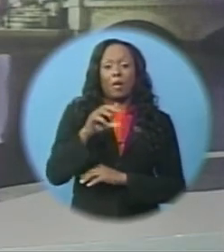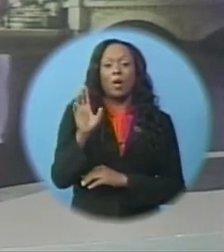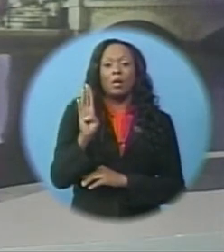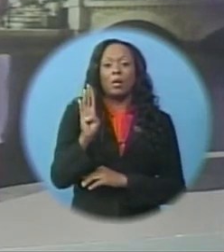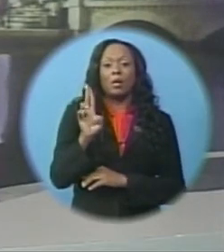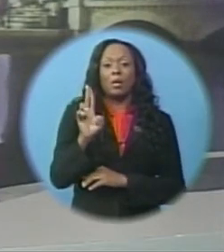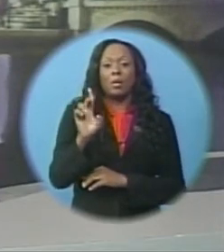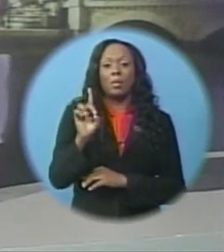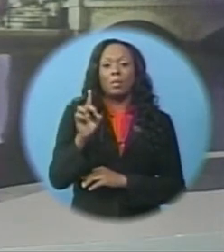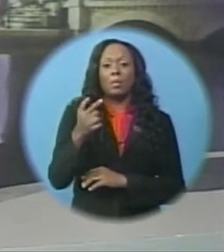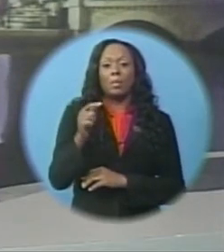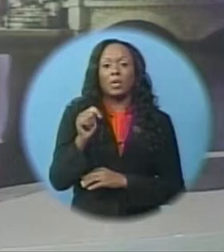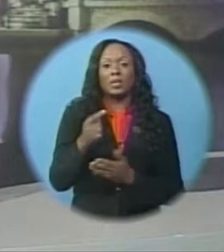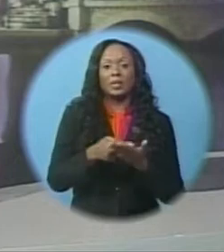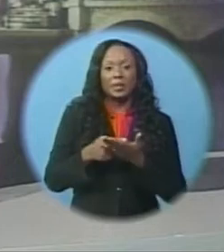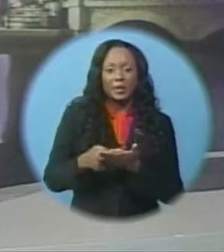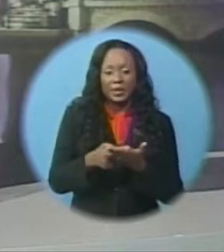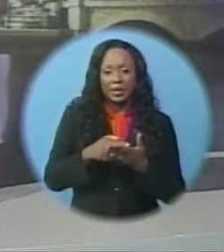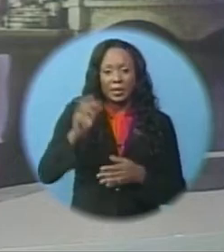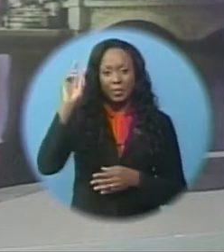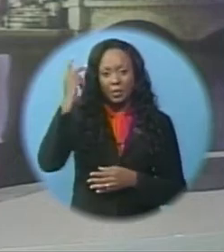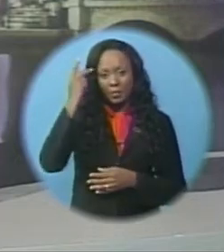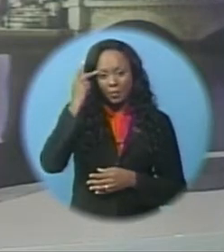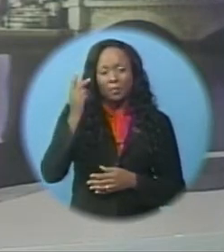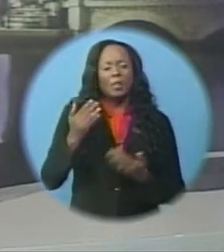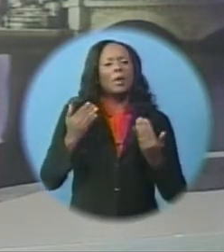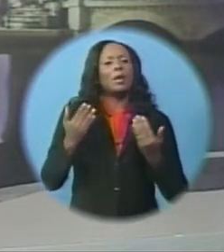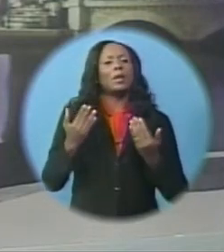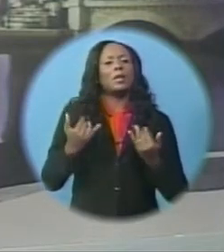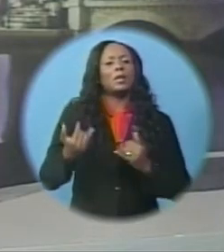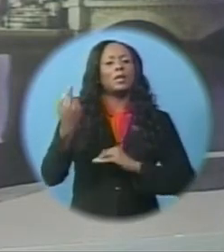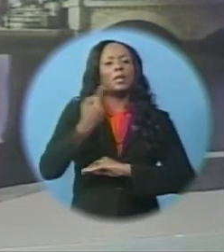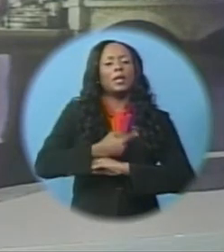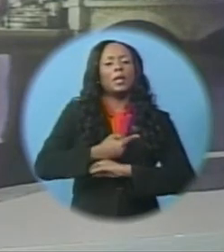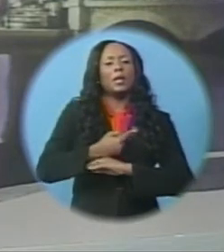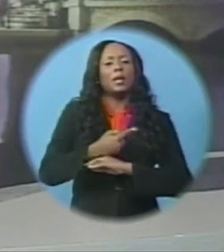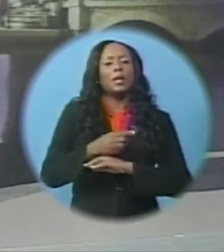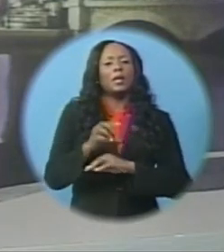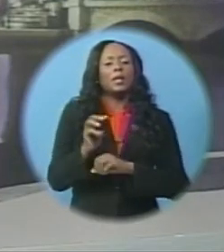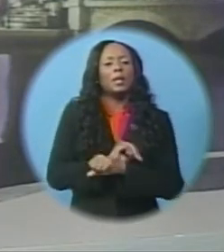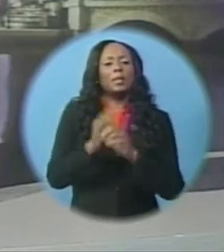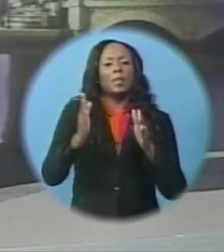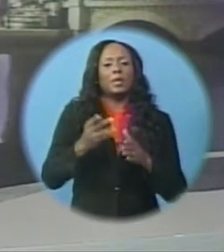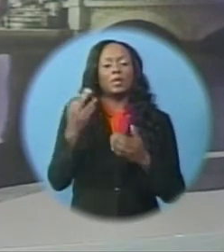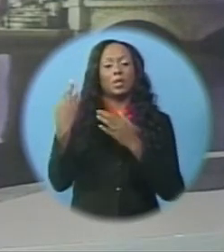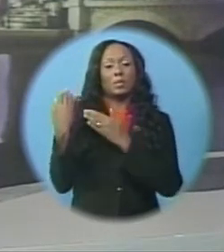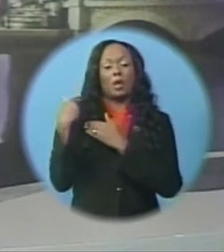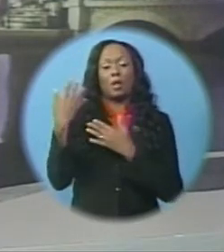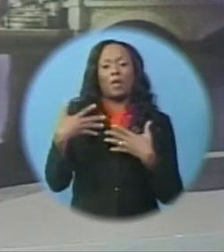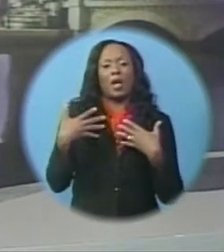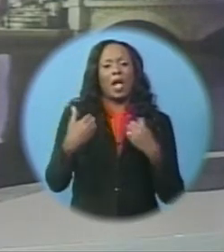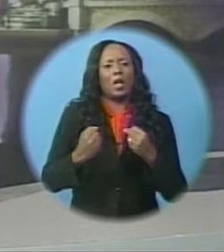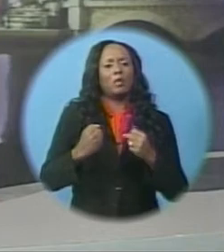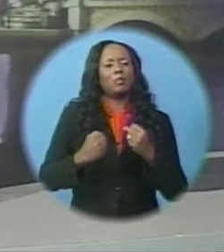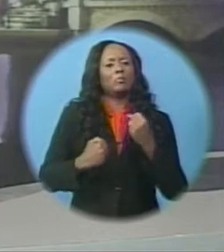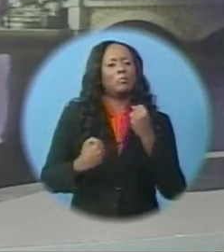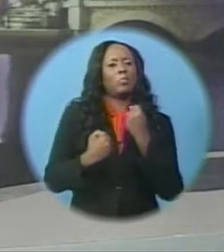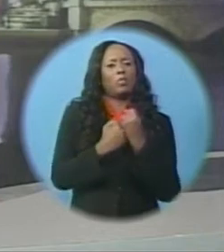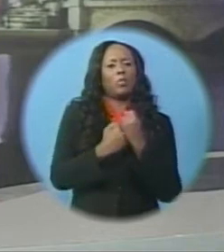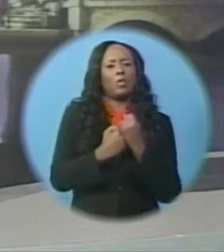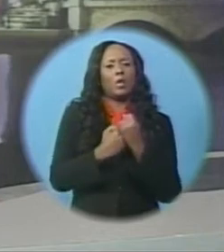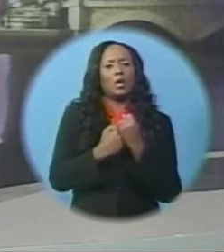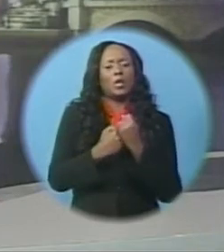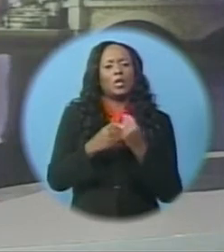Parliament, and today Health Minister John Boyce strongly defended the proposed National Social Responsibility Levy, stressing that the Queen